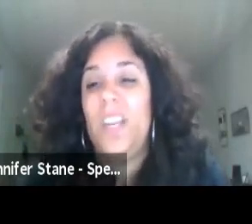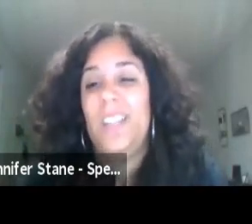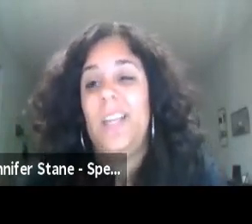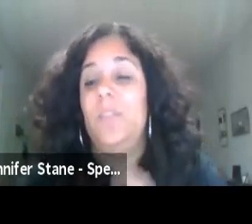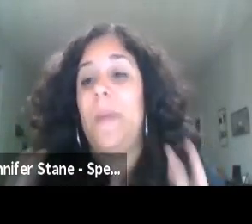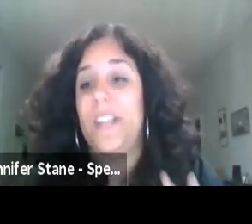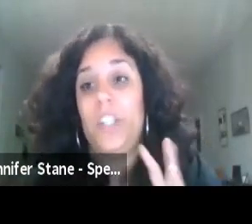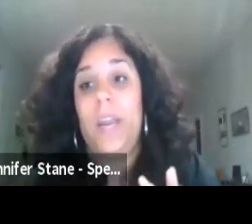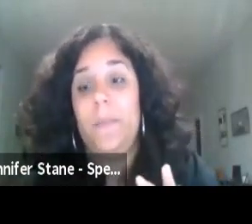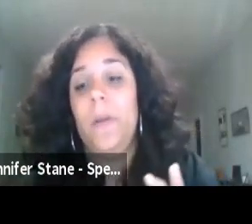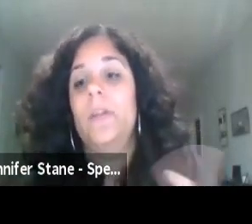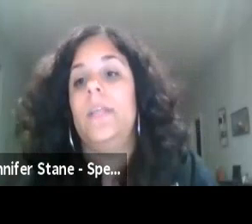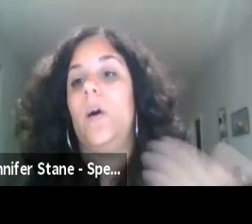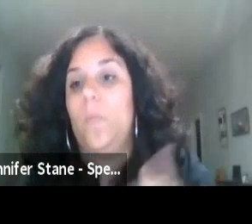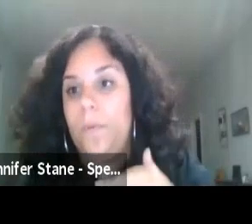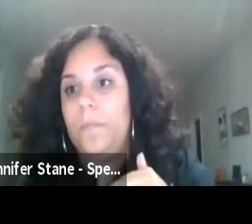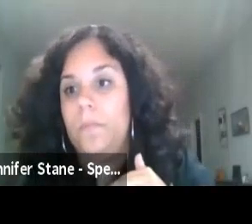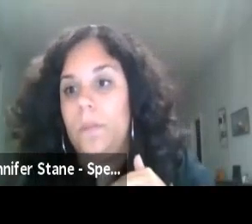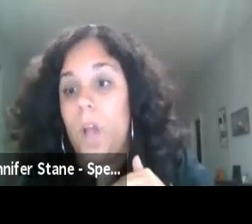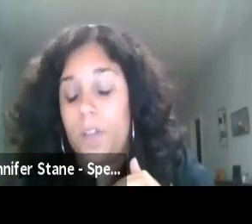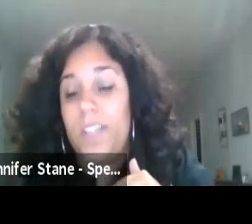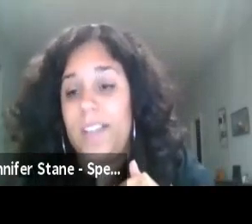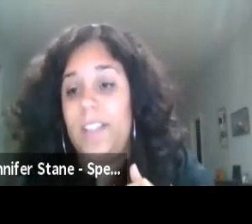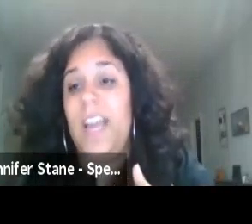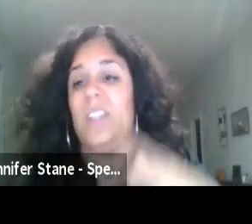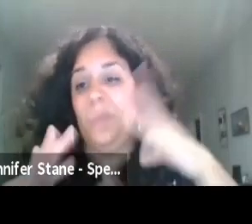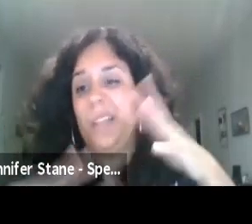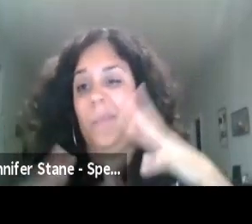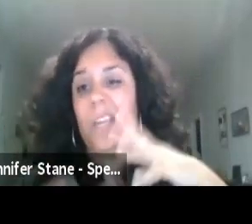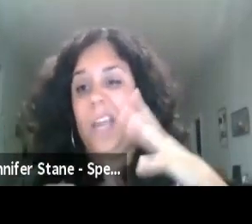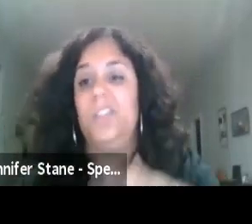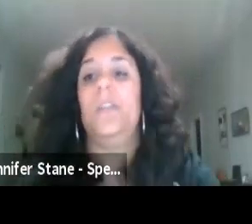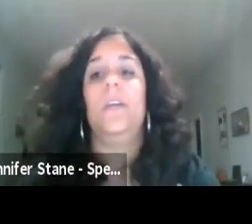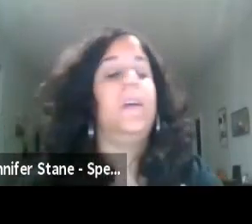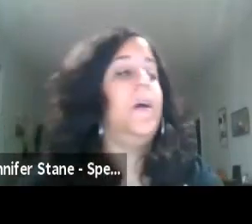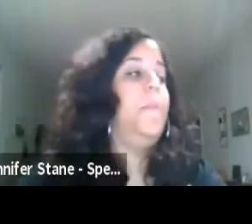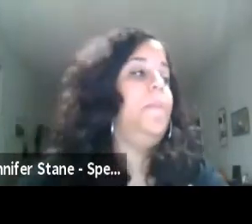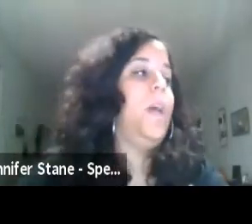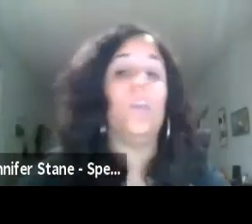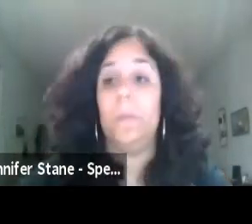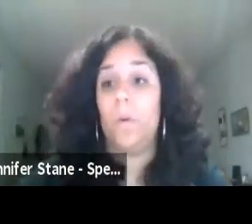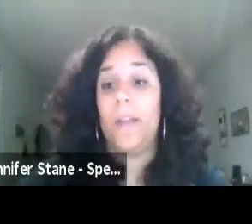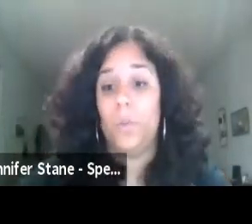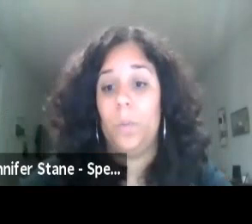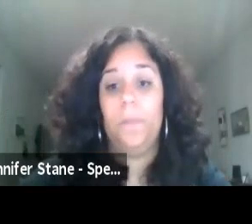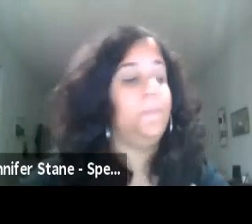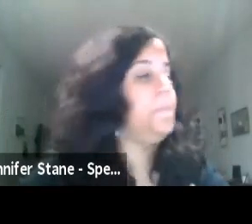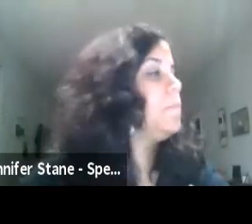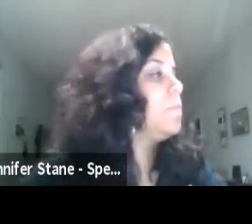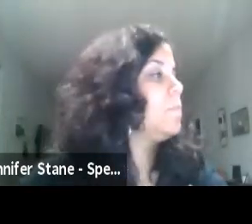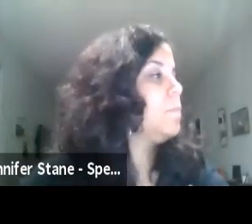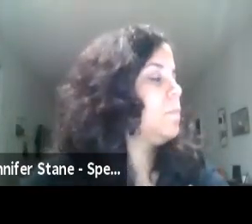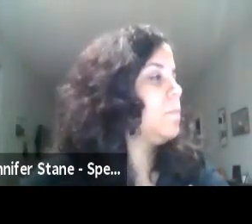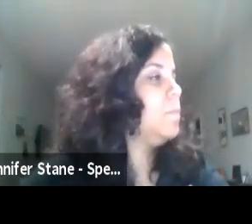possible so that it's in its best shape to help block those acid attacks or bring that pH a little bit more back to normal.